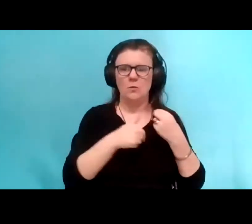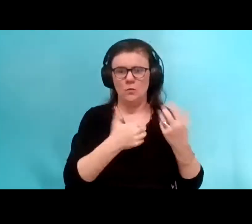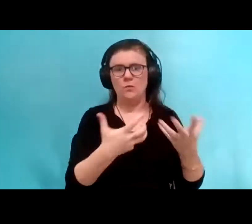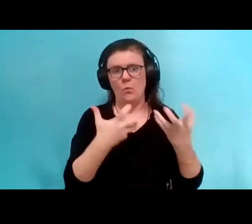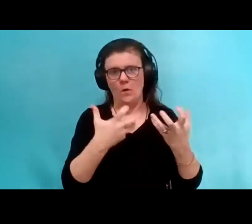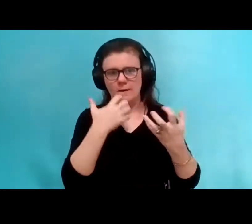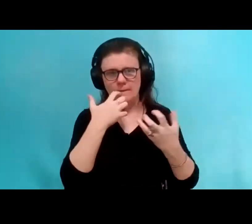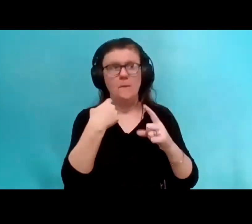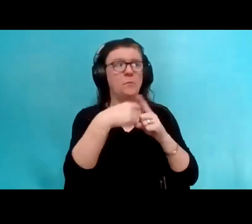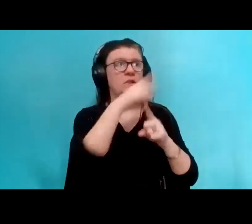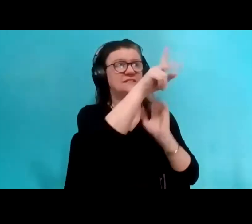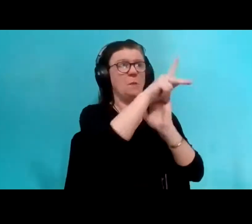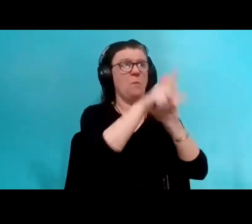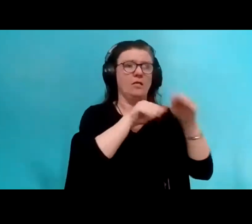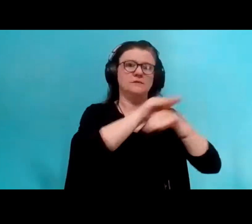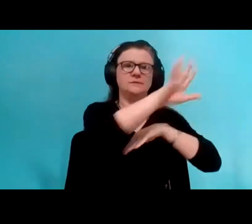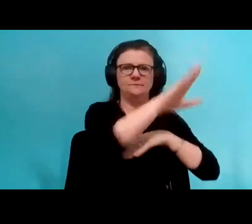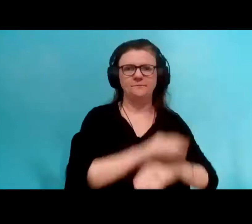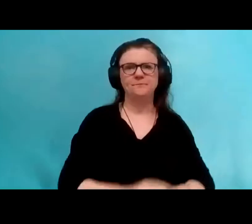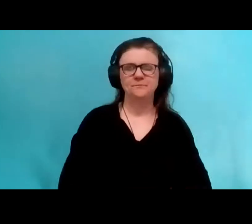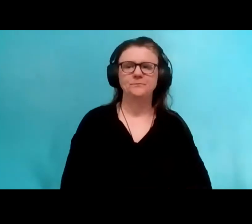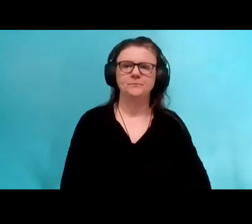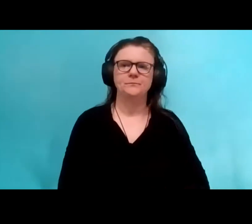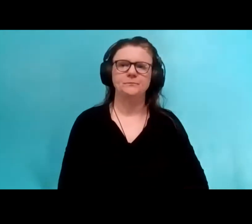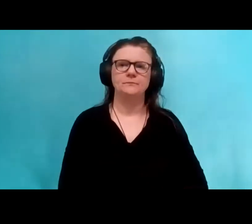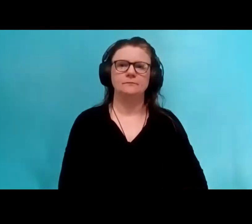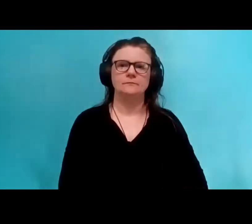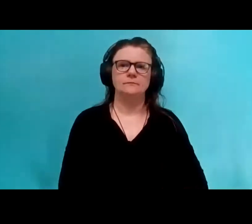development policies in countries really need.